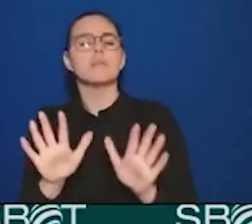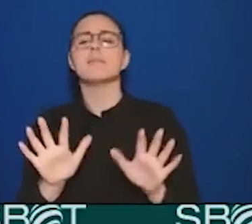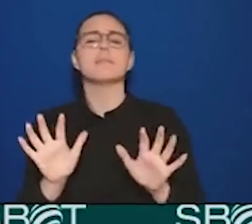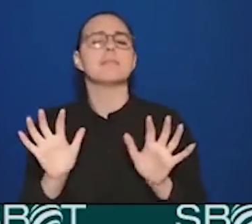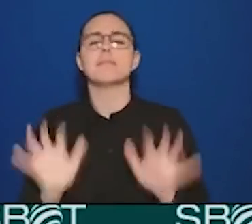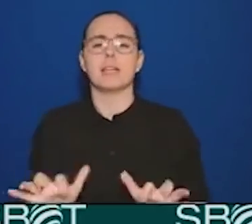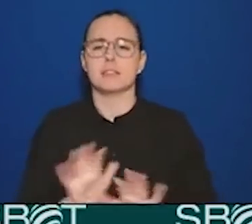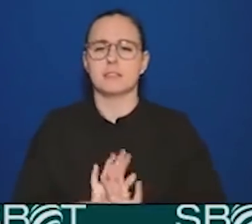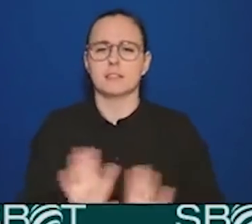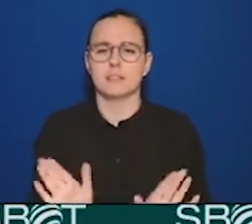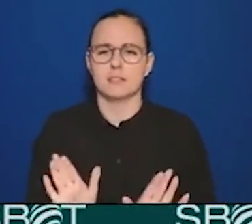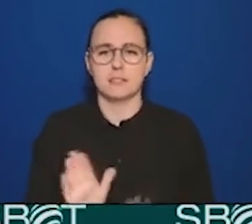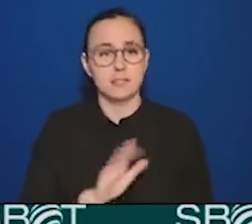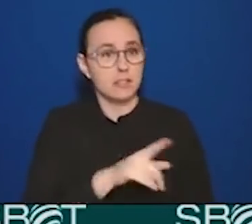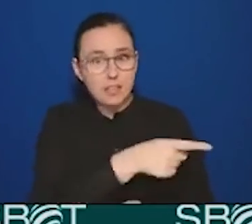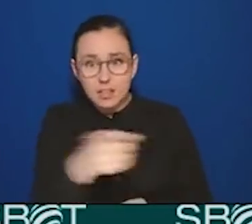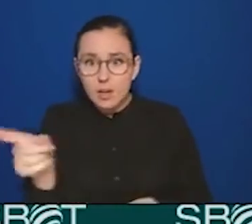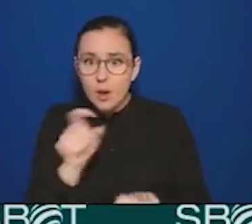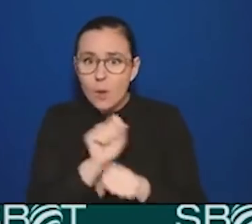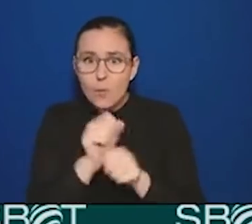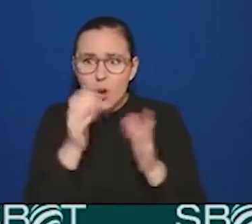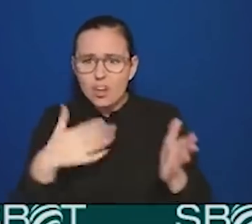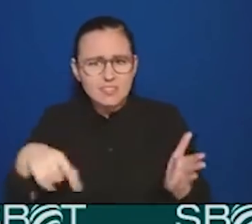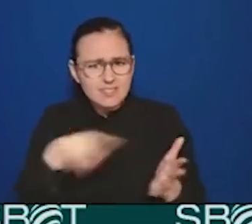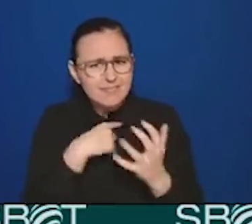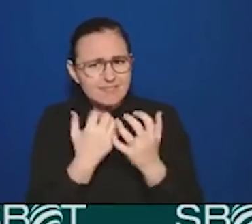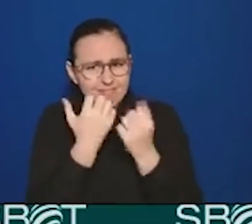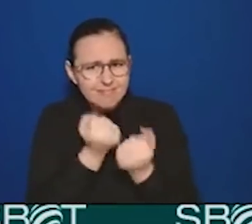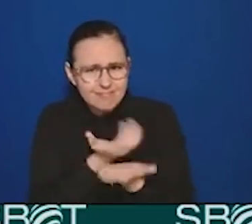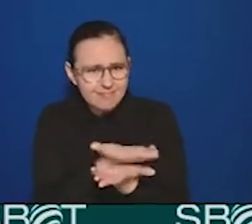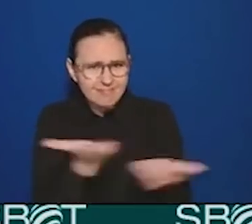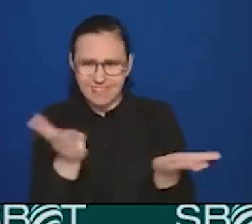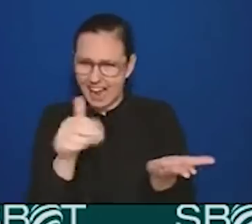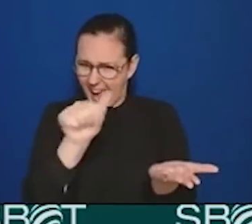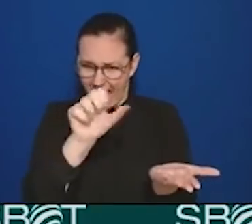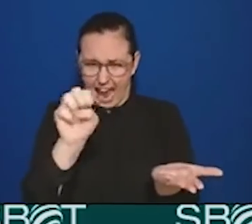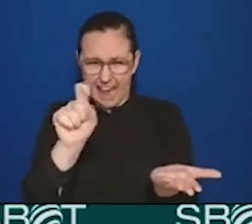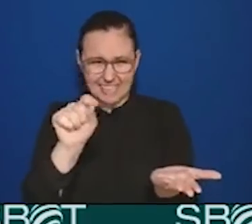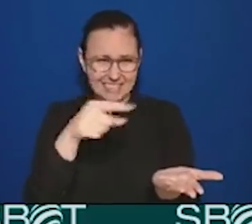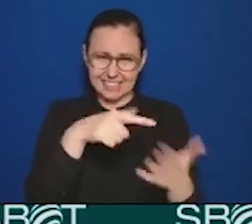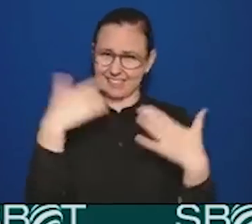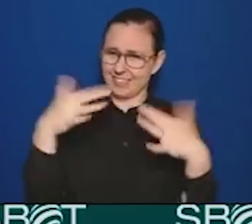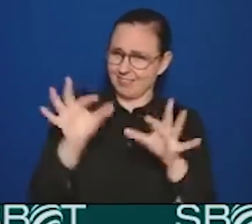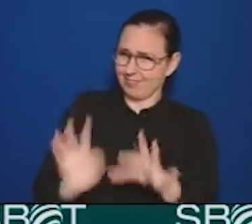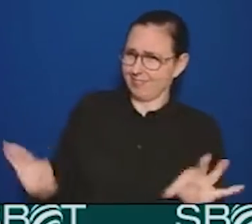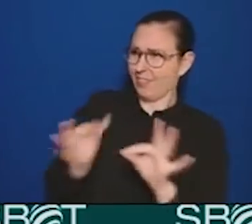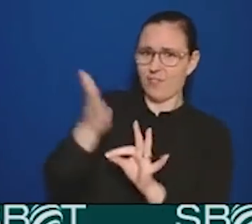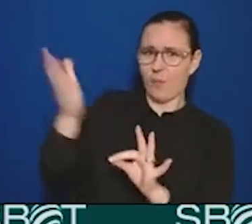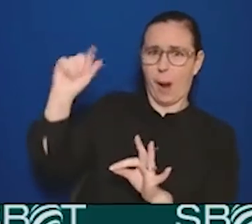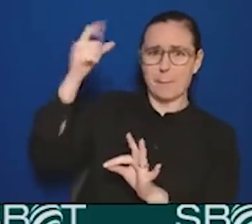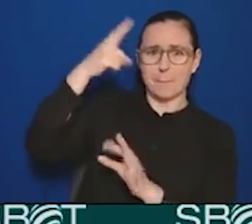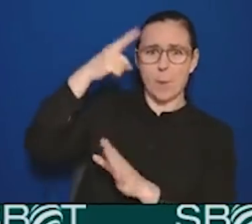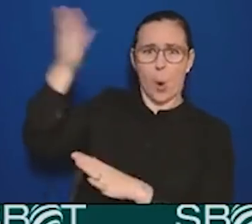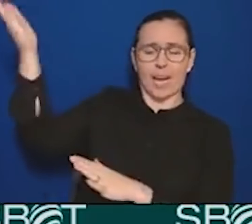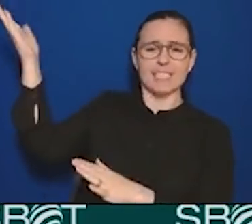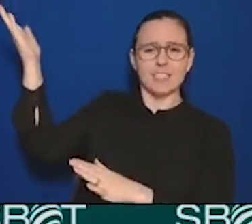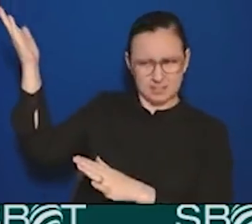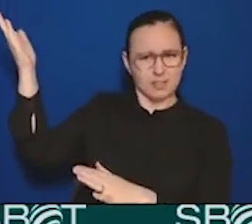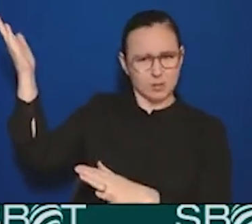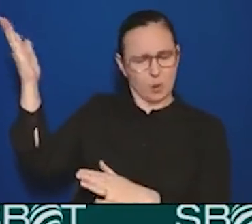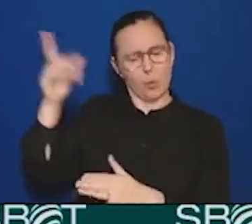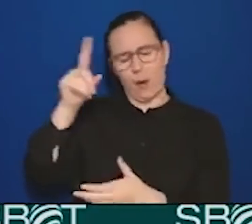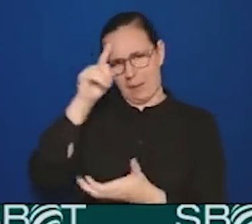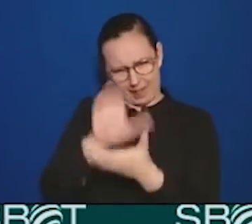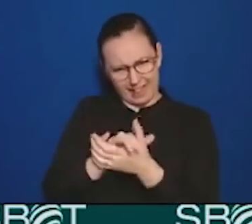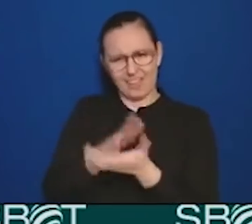what the Surrey Board of Trade believes. Let's take care of them so that we can focus together on increasing the